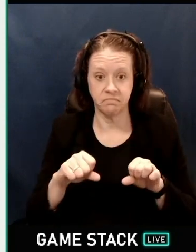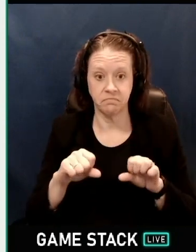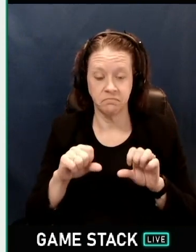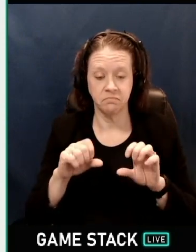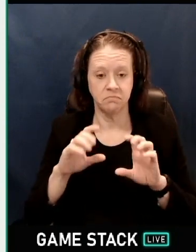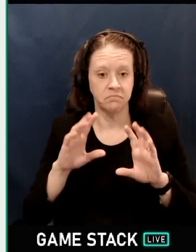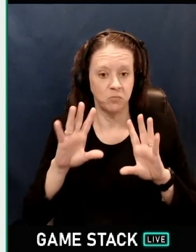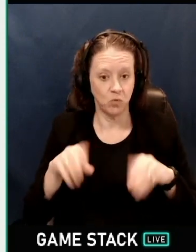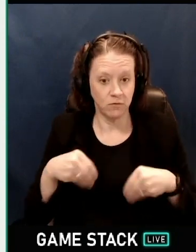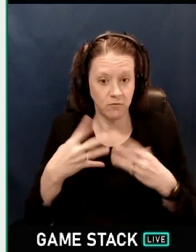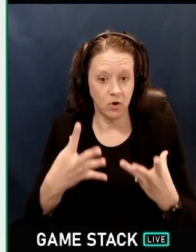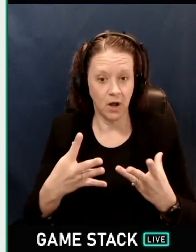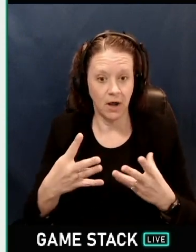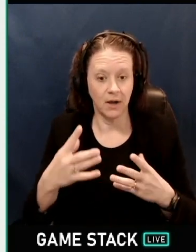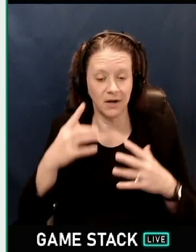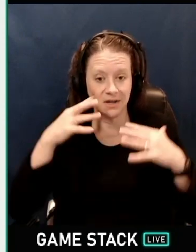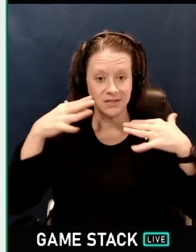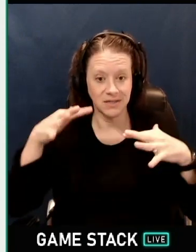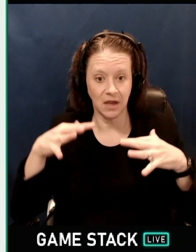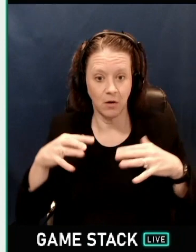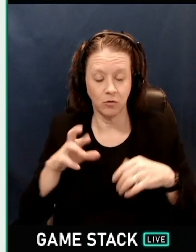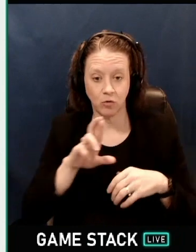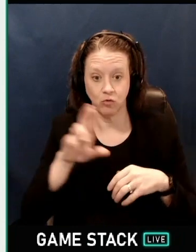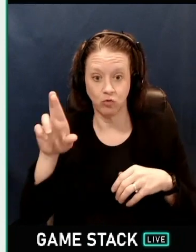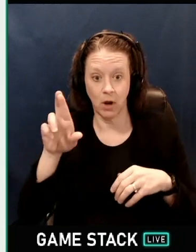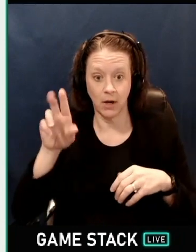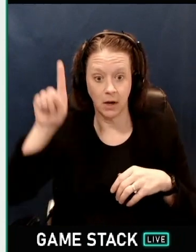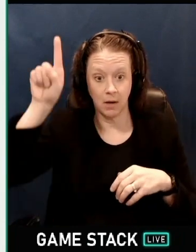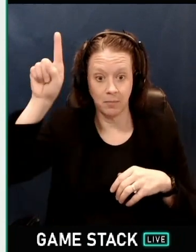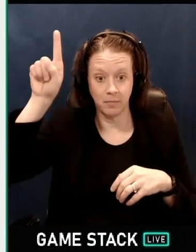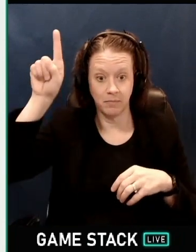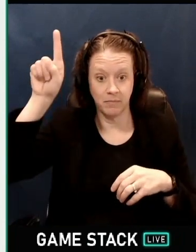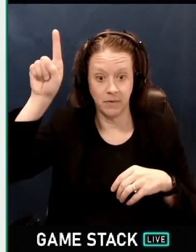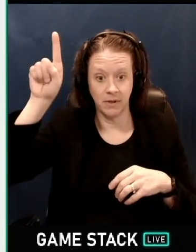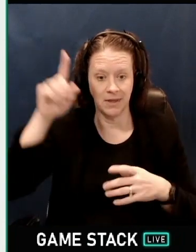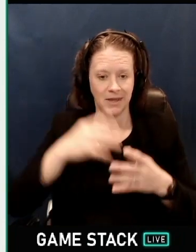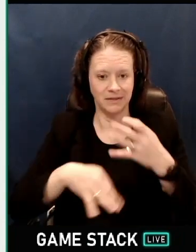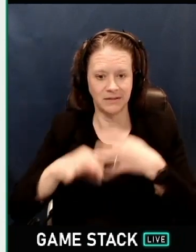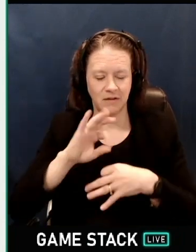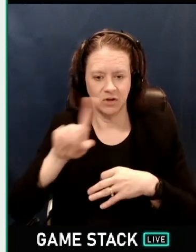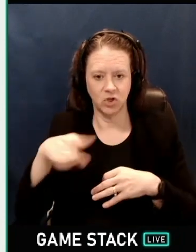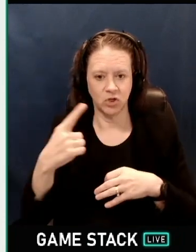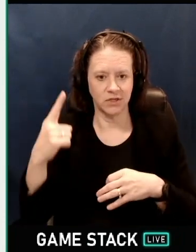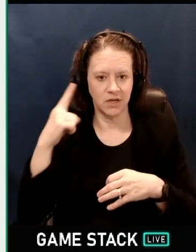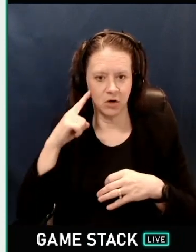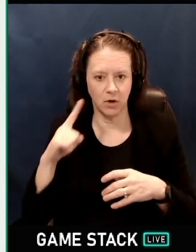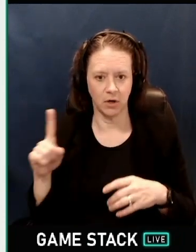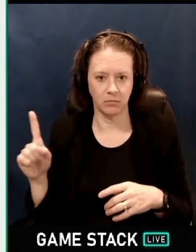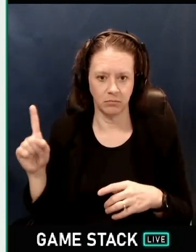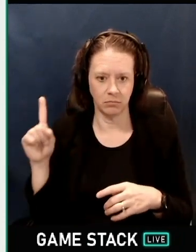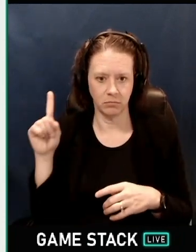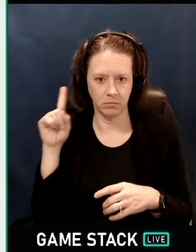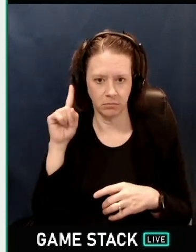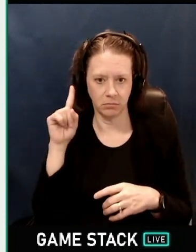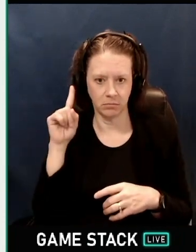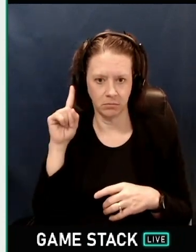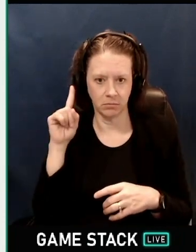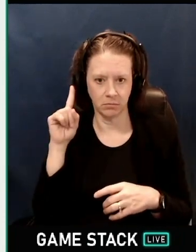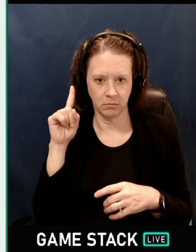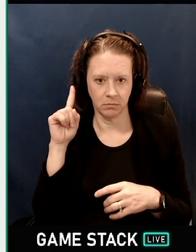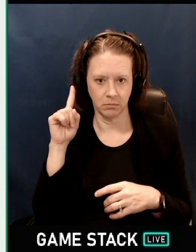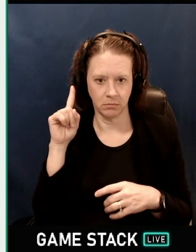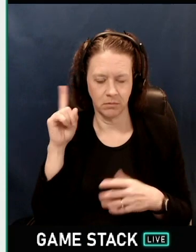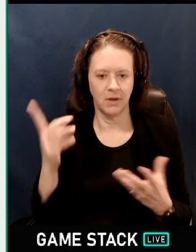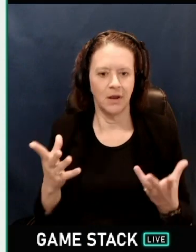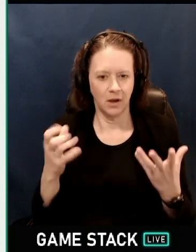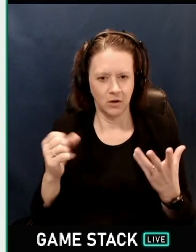above and to the right rather than hearing it just into my right ear. So it gives us a sense